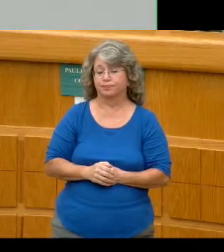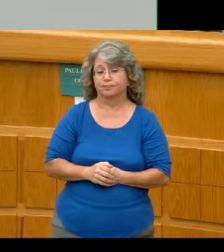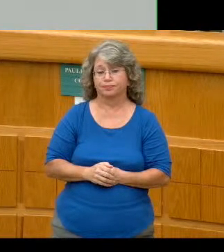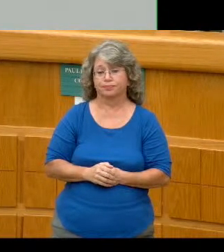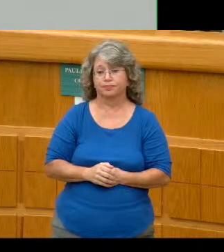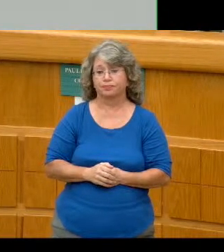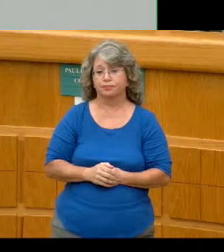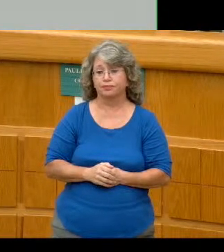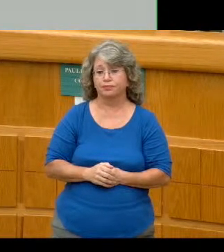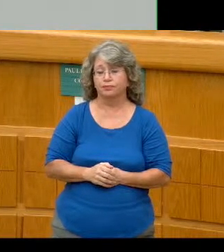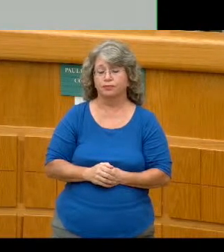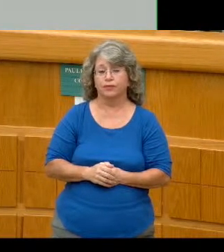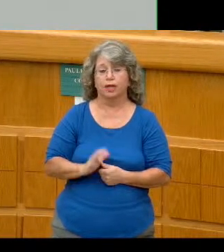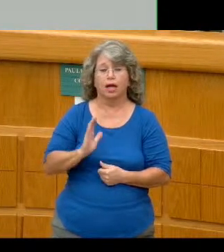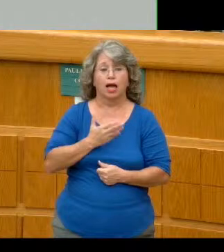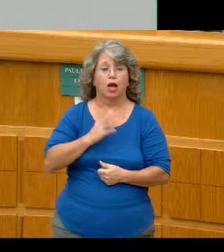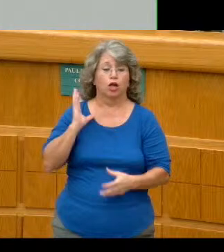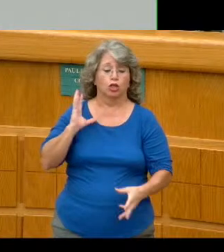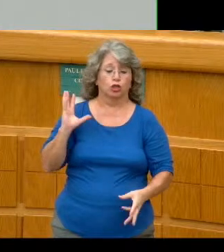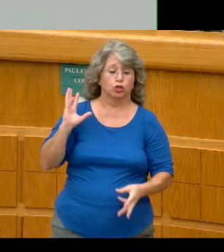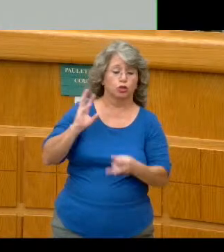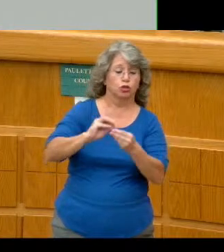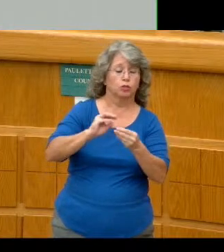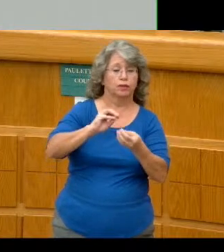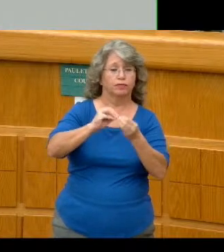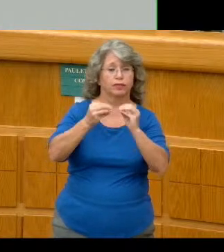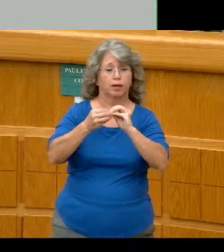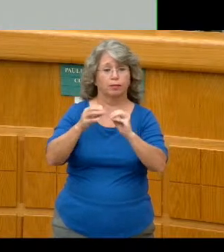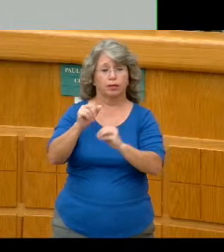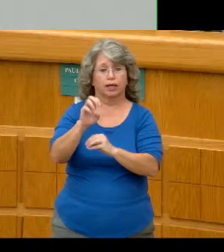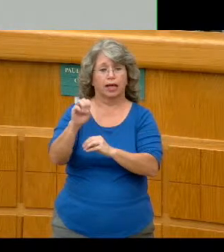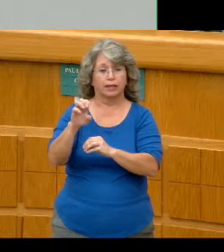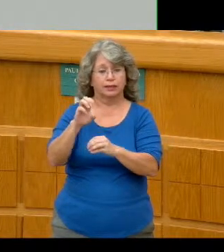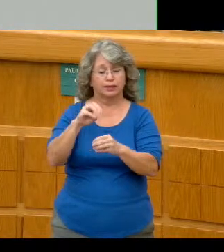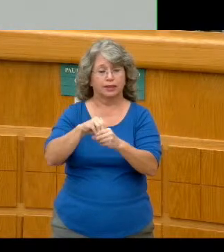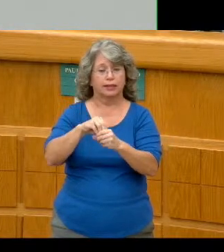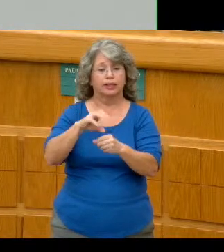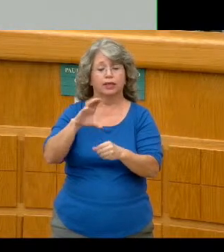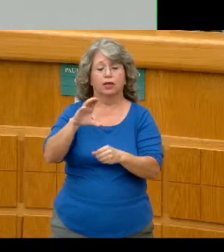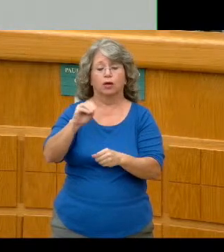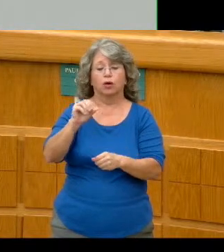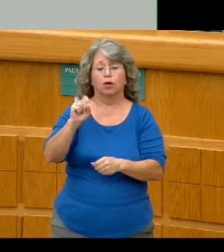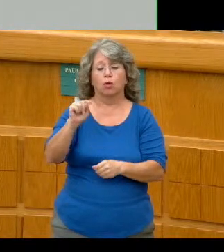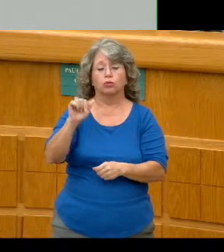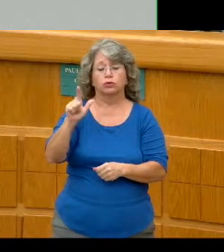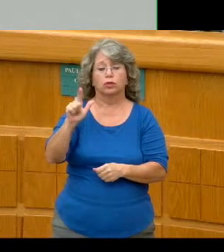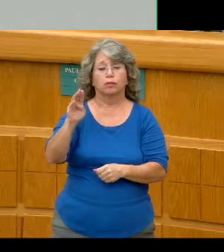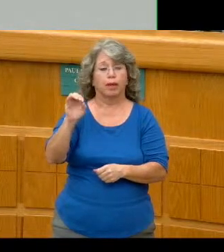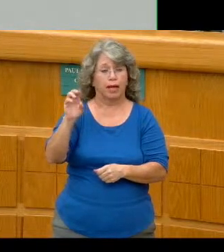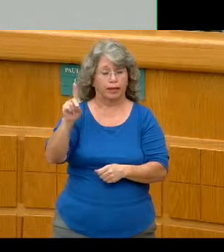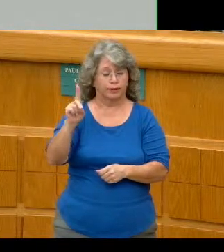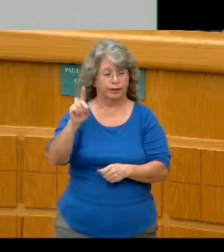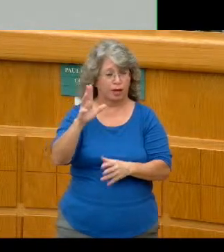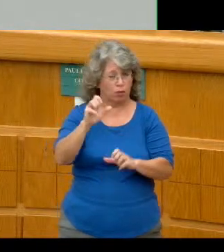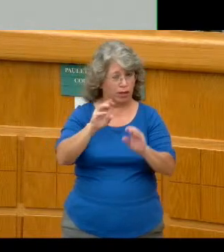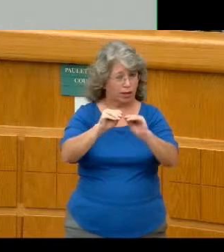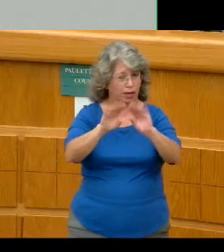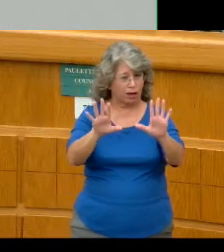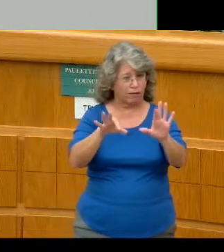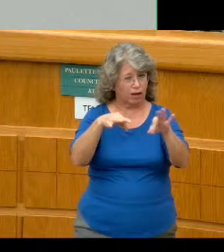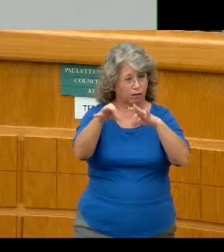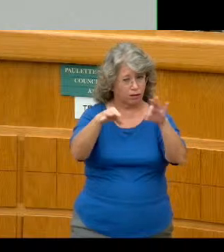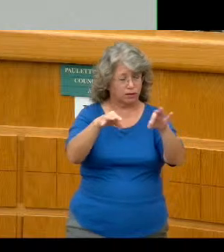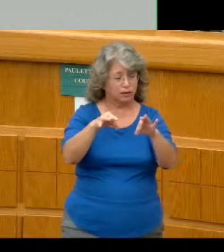Moving forward, for our cumulative number of cases in the coastal Bend area, I want to make some qualifications here. The numbers that